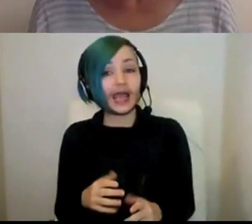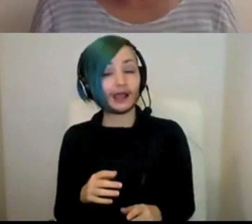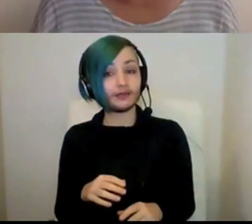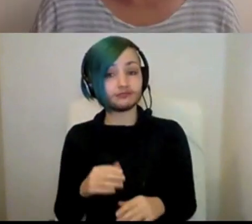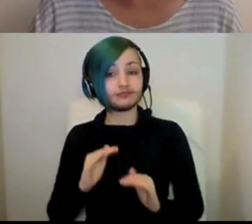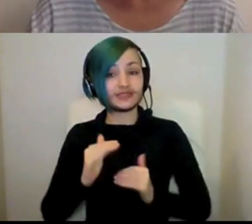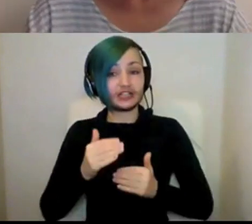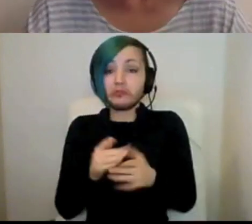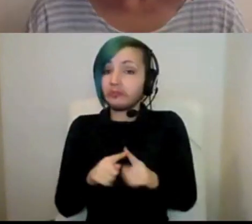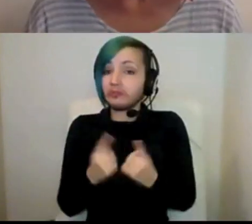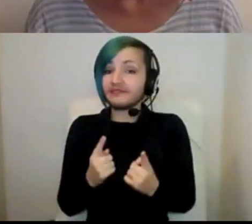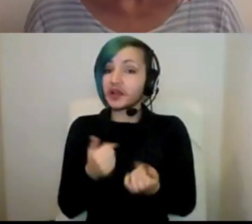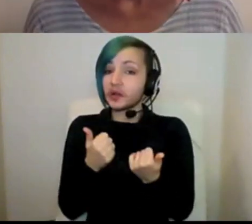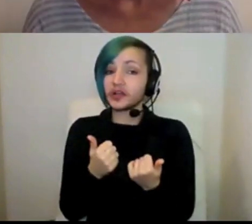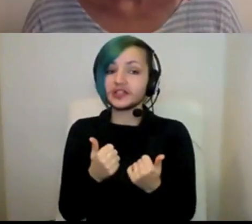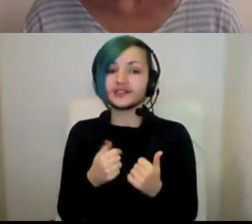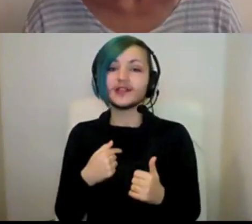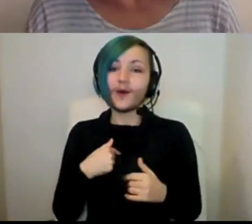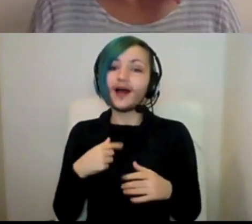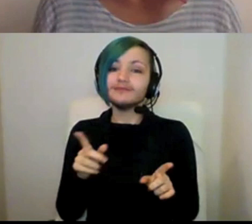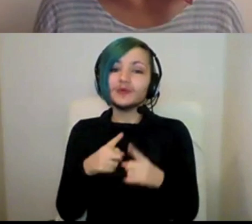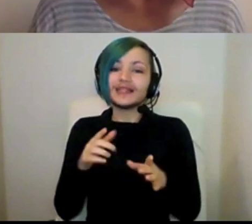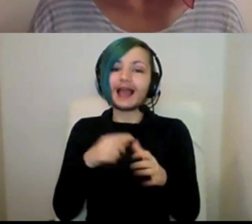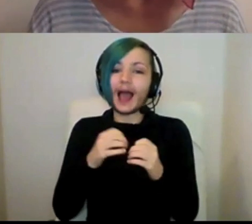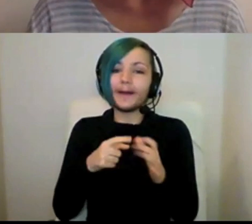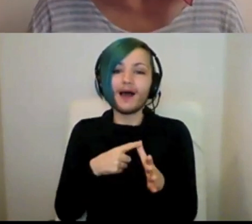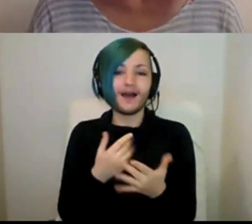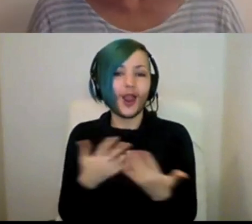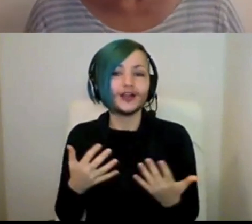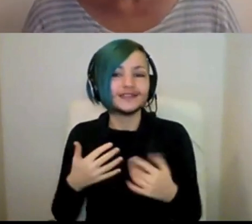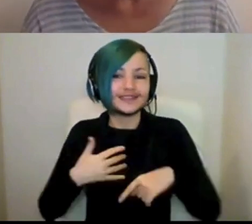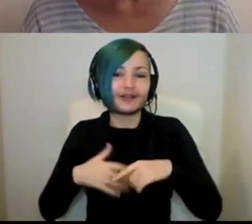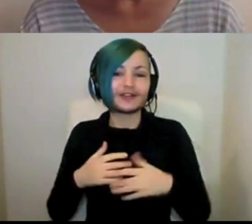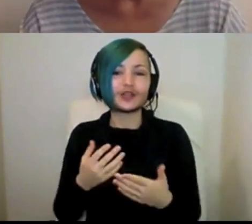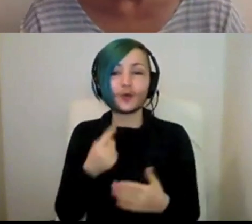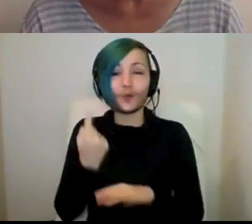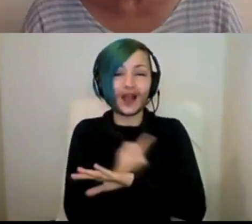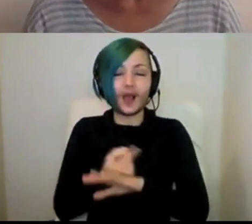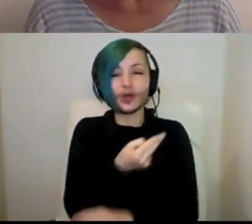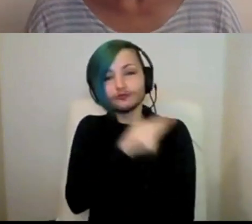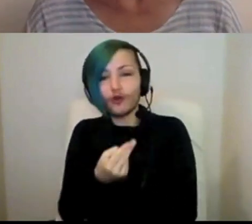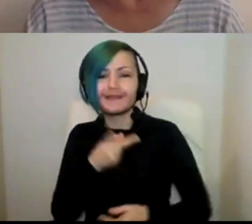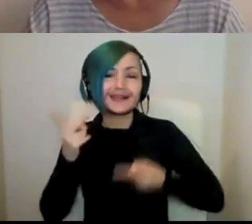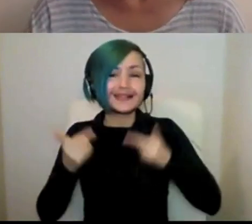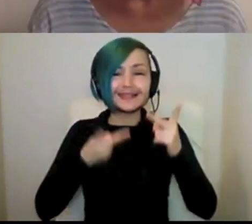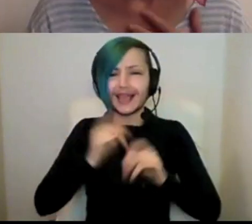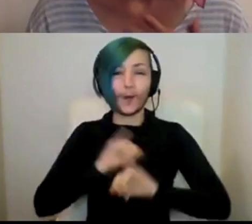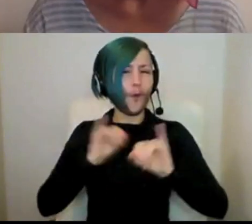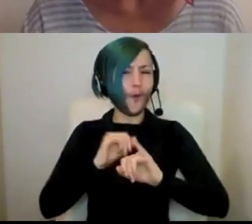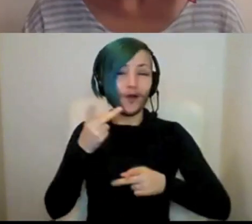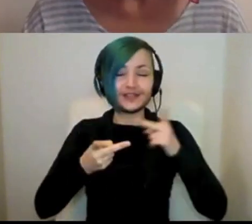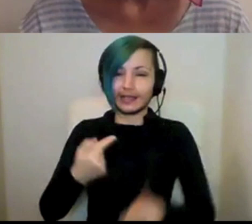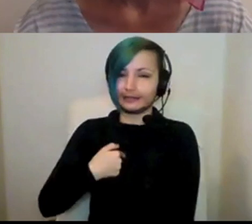good. And I played quite a lot of ABBA. So we spent an hour drawing and singing very badly, mainly